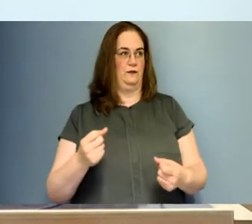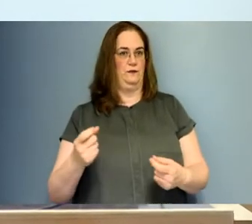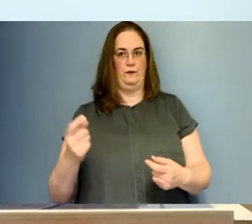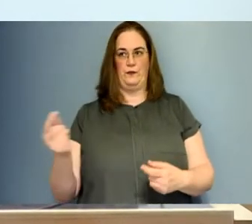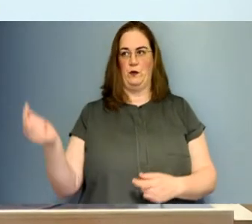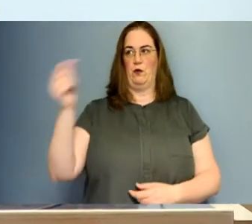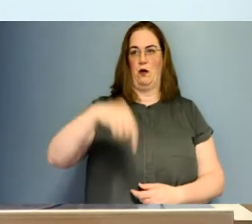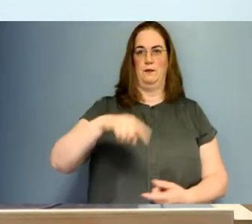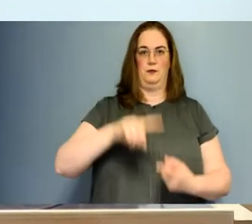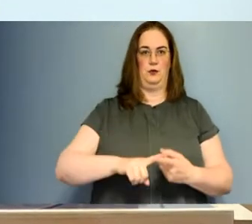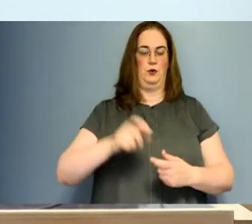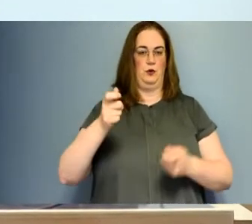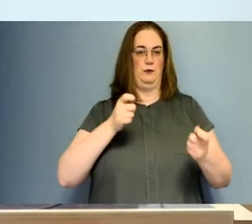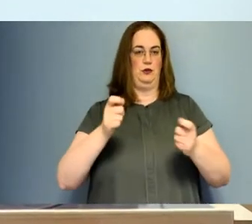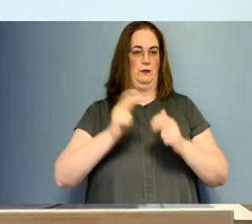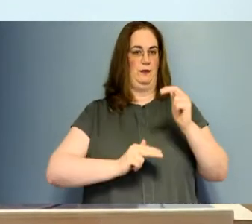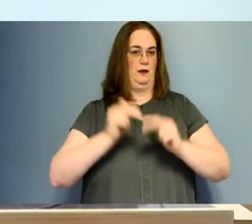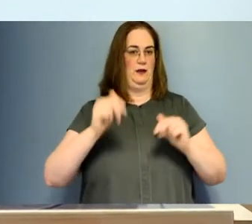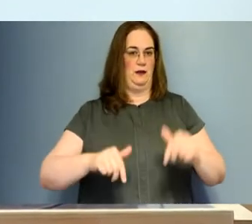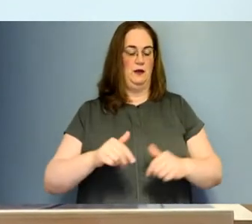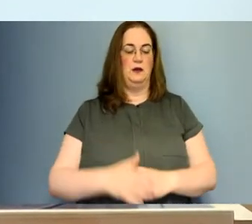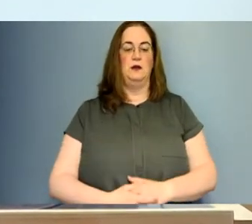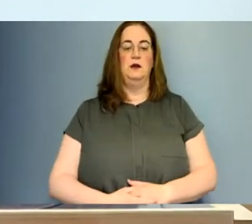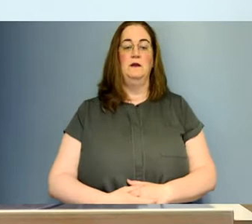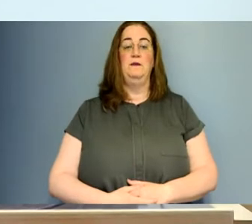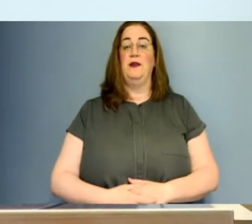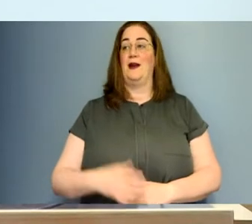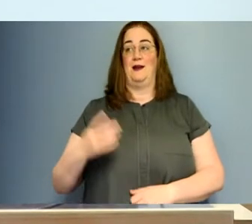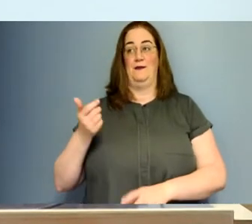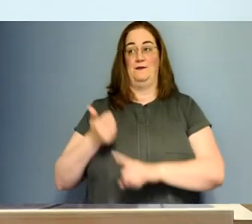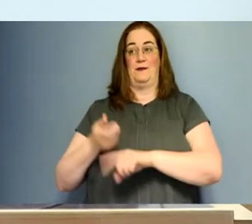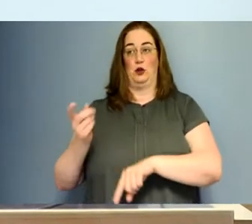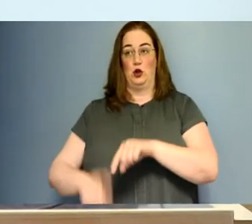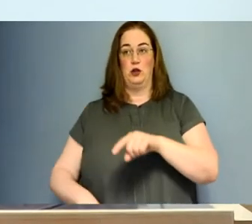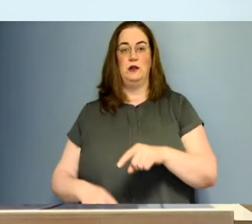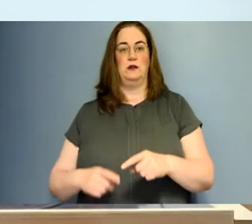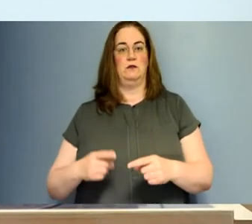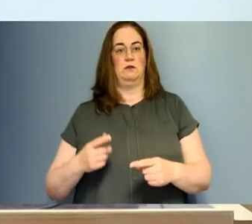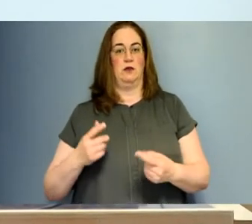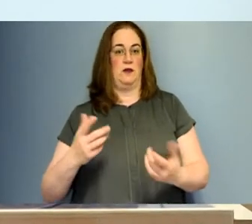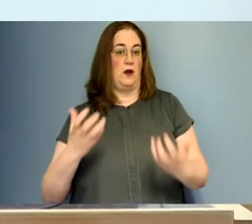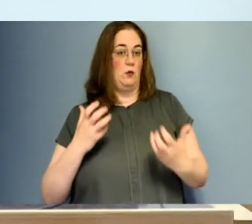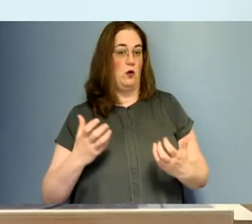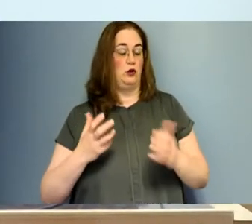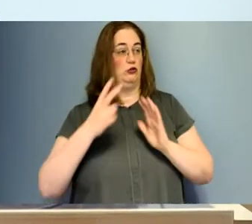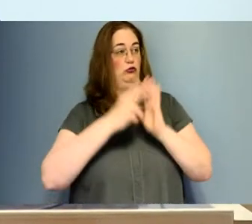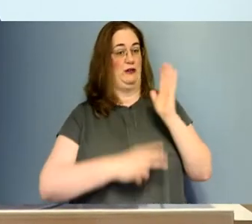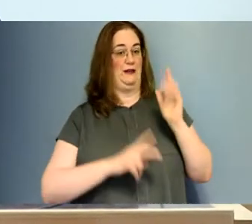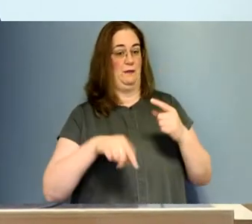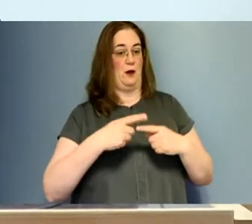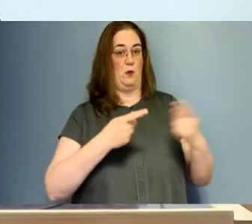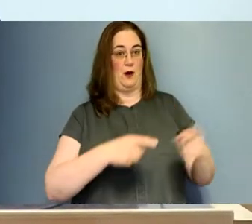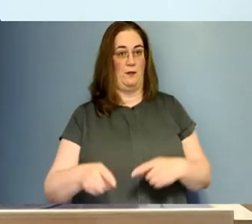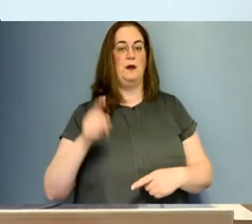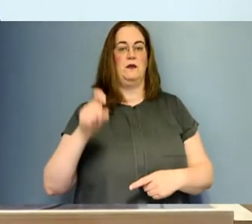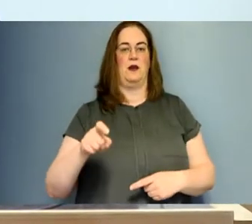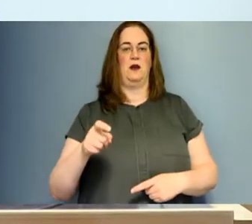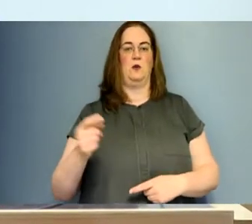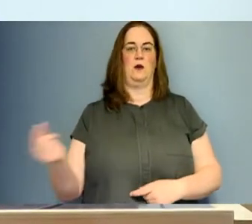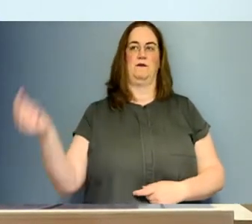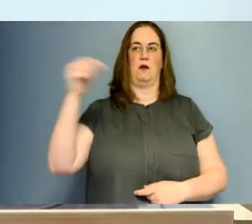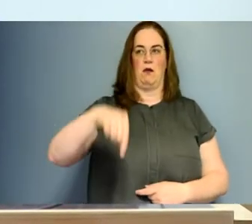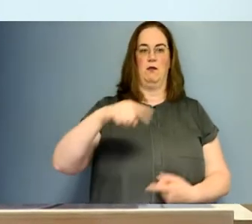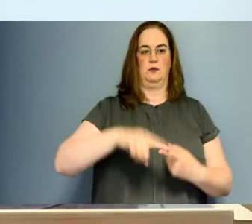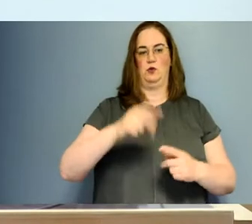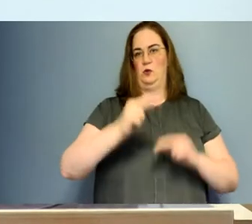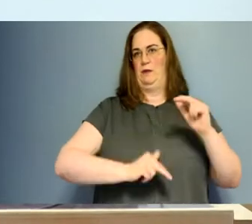or come over to the administration building in Doylestown. And if they couldn't do that and they wanted to read about what happened, they would have to come to the